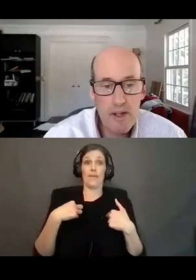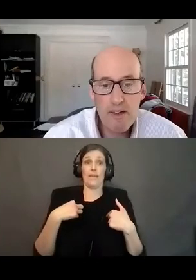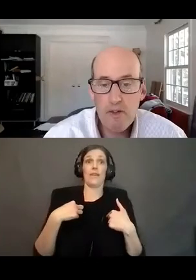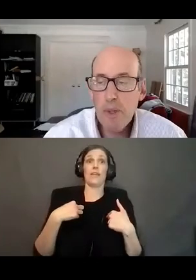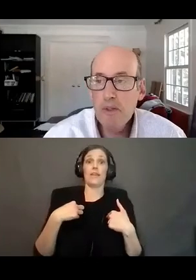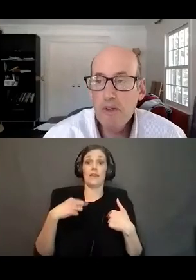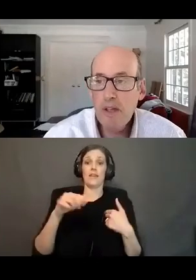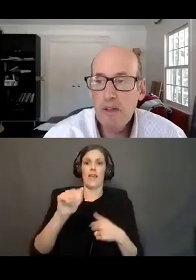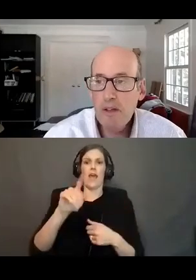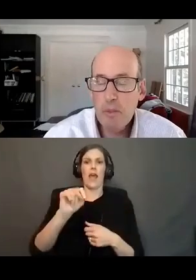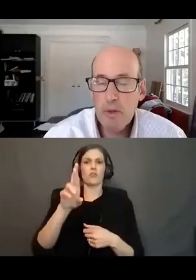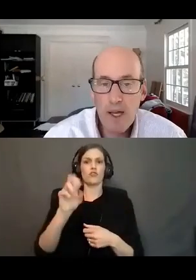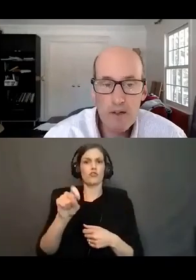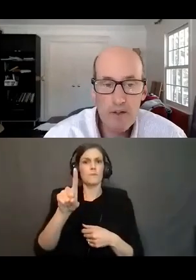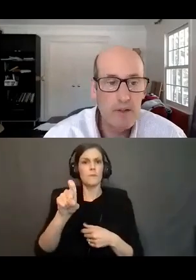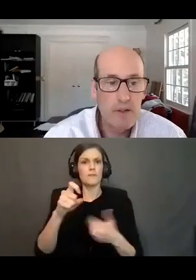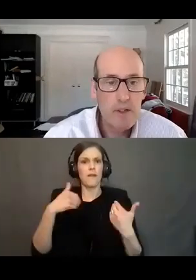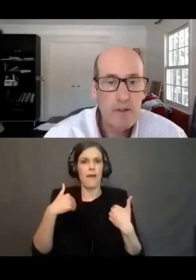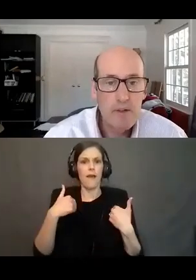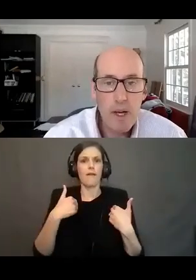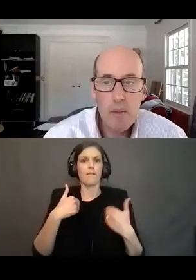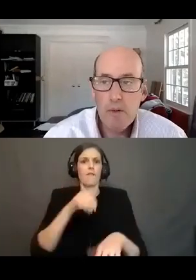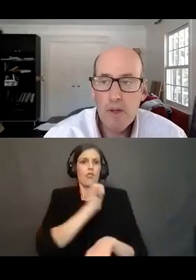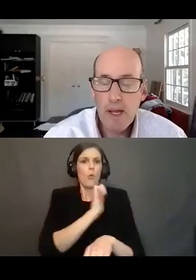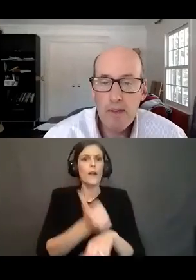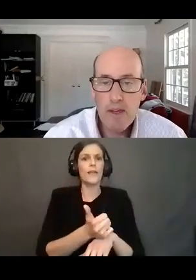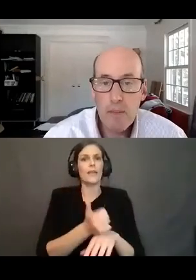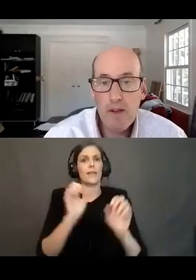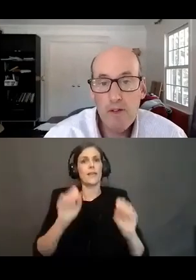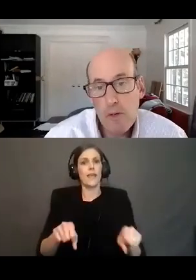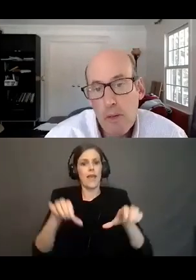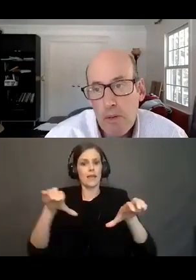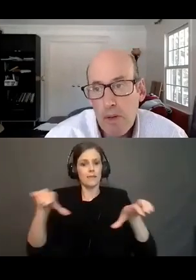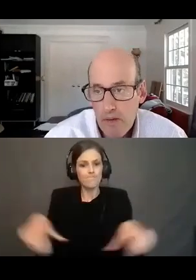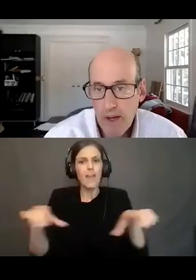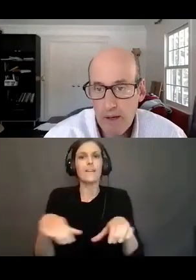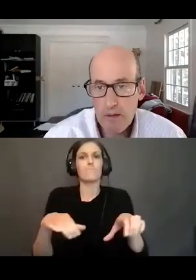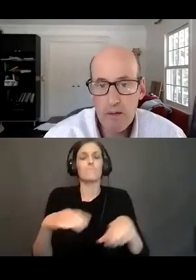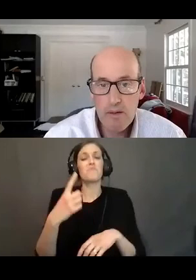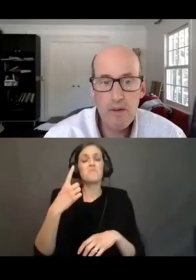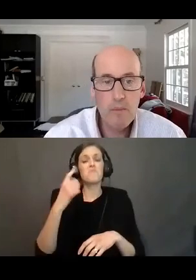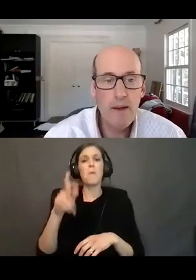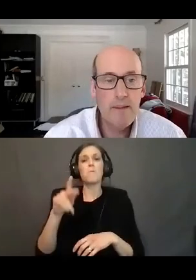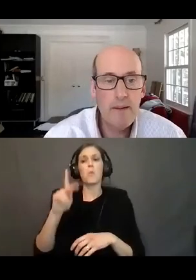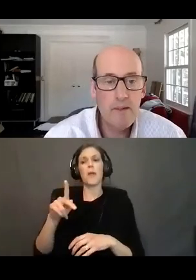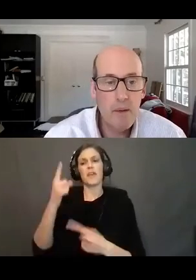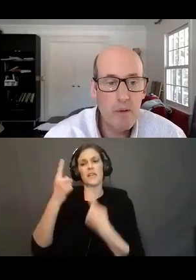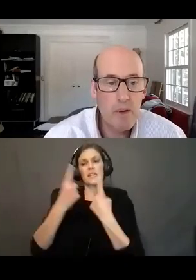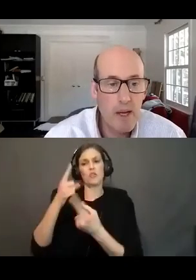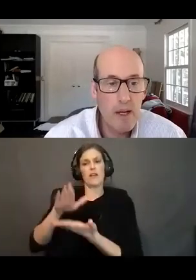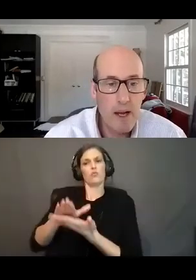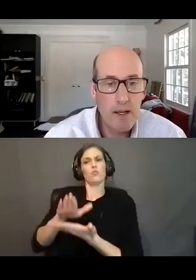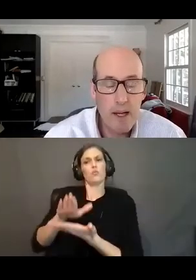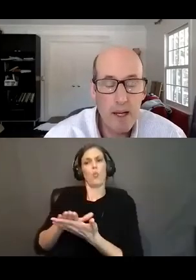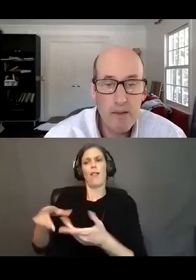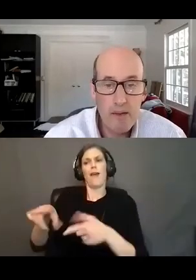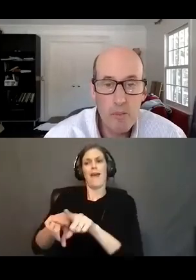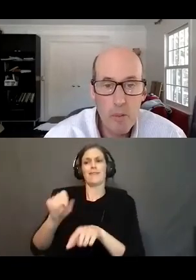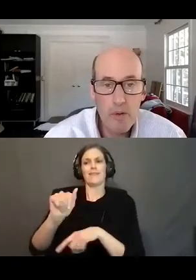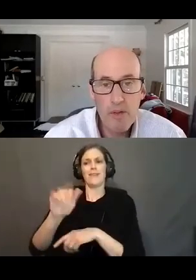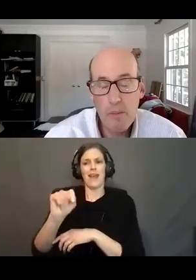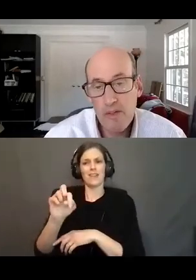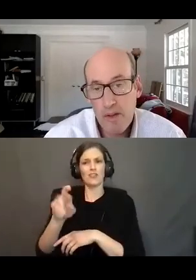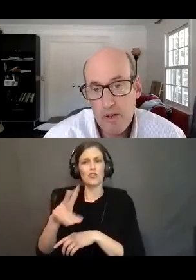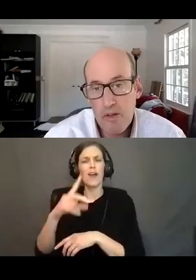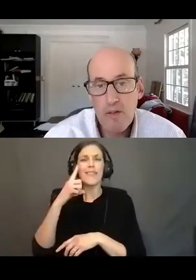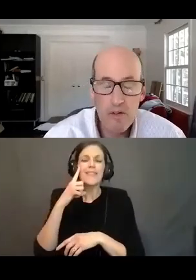agency. They have to be able to take deliberate action. So I'm okay thinking about a school as an actor. In some contexts, I'm okay. I think it's important